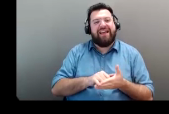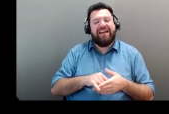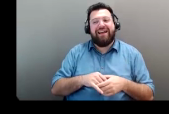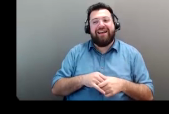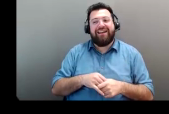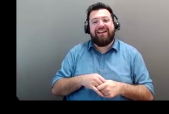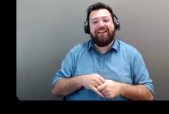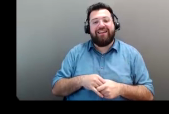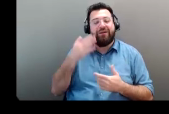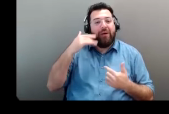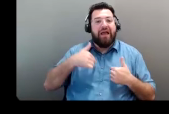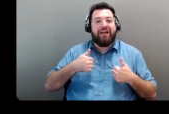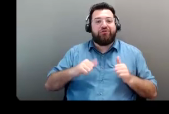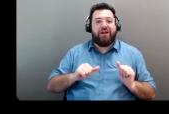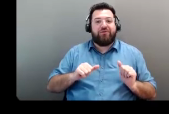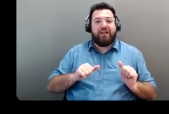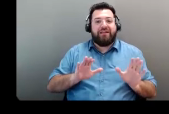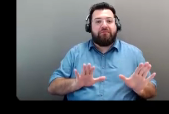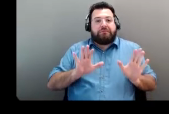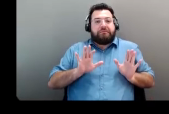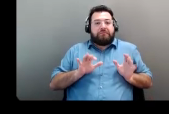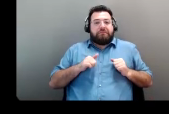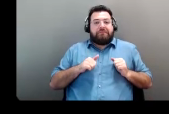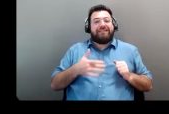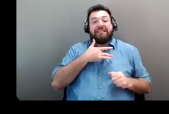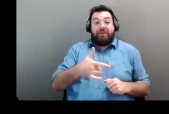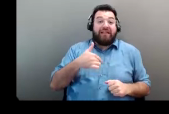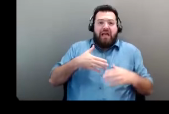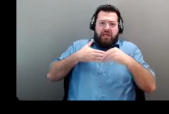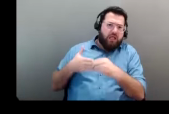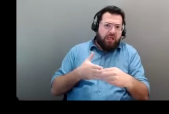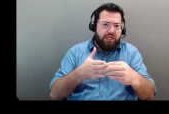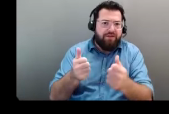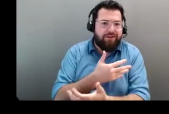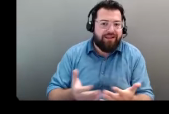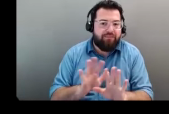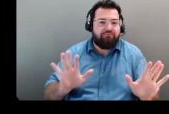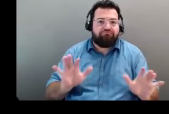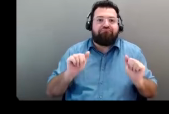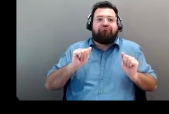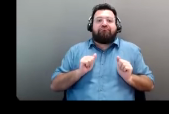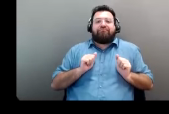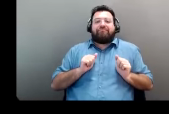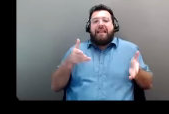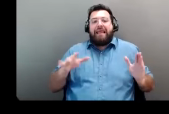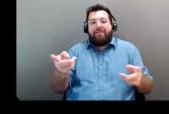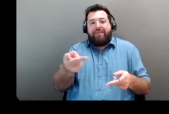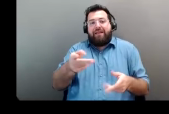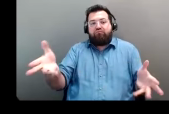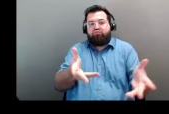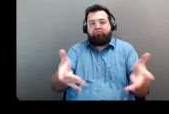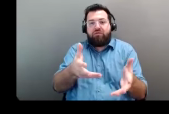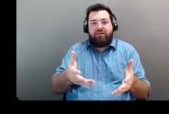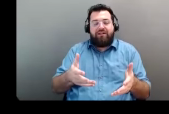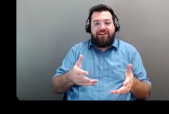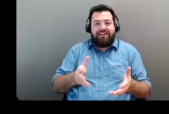I've kind of tried to take a step back because I'm generally the one driving this stuff. And it's been really nice to see the growth that